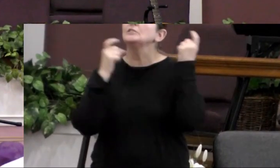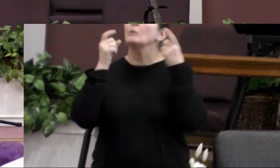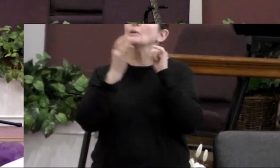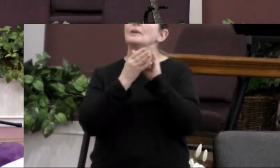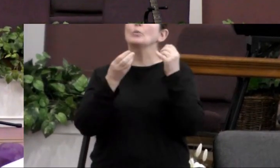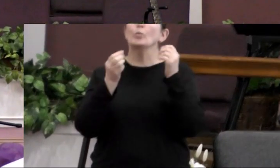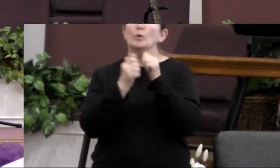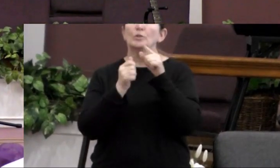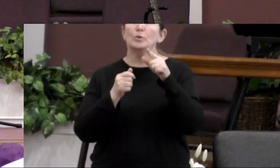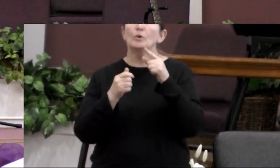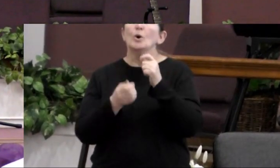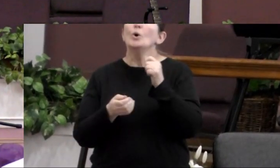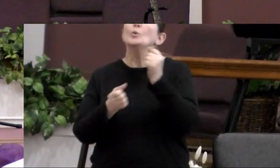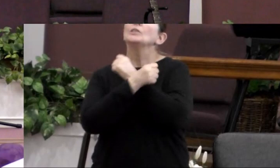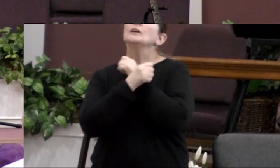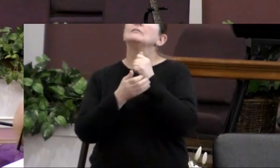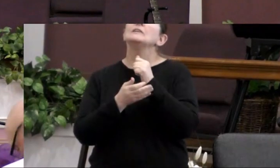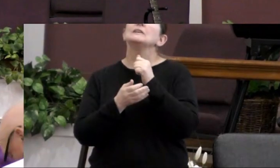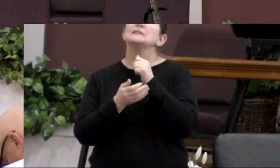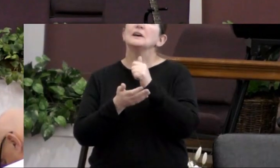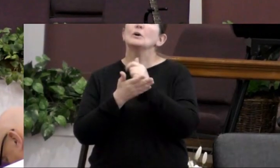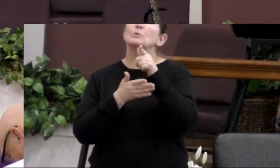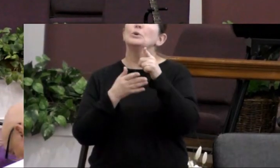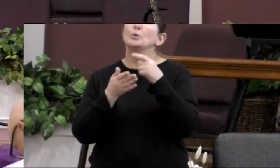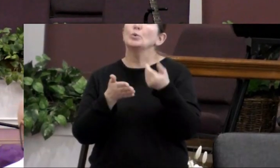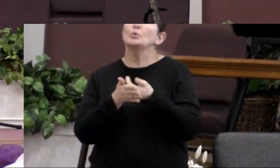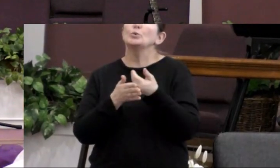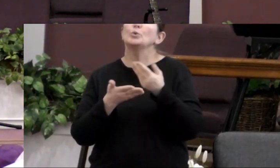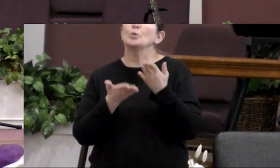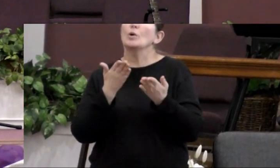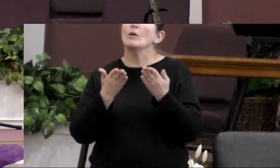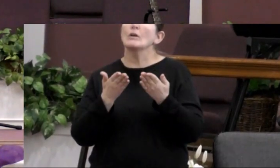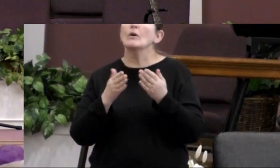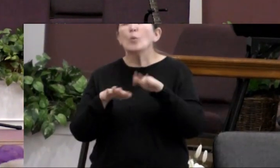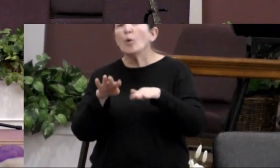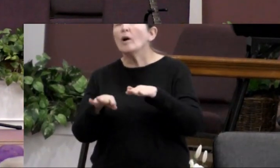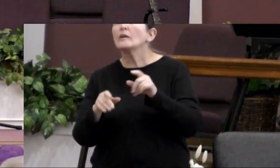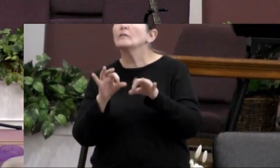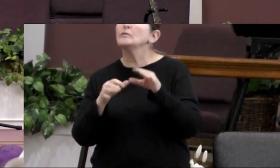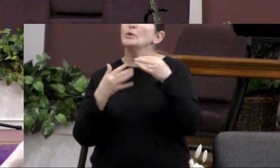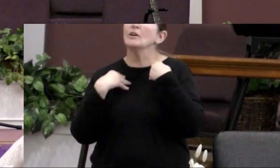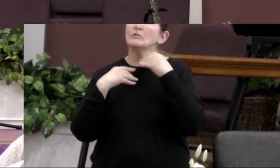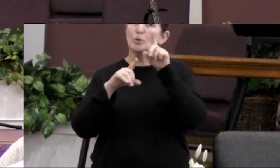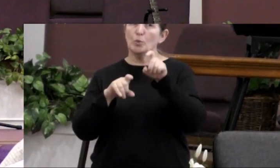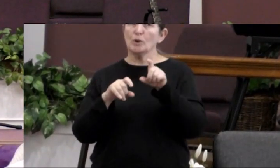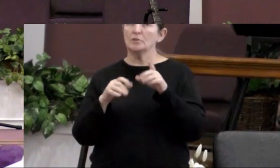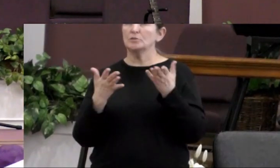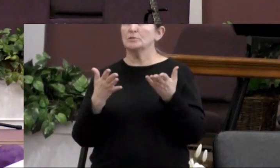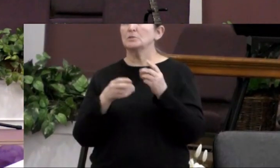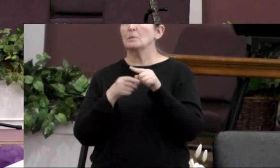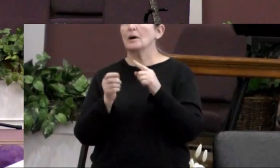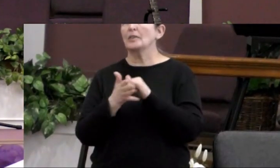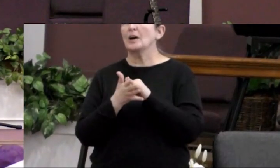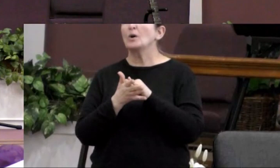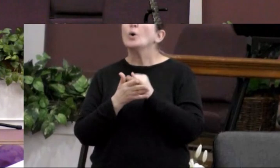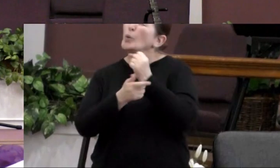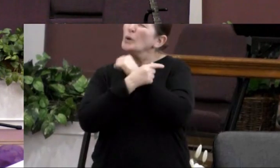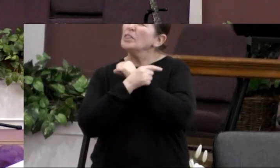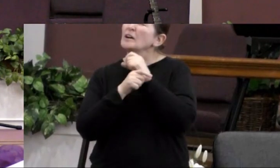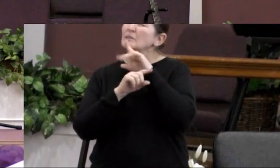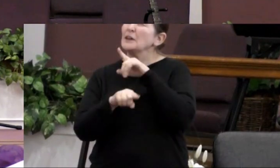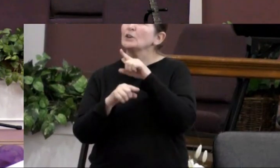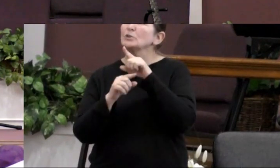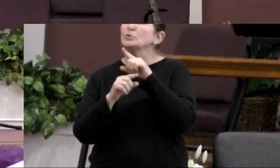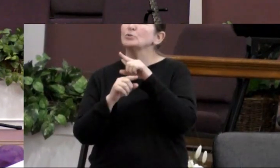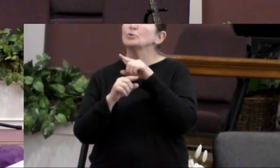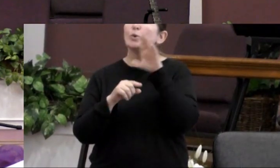new walk. Or if you have questions about doing that, we would love to answer any questions we can. For many of